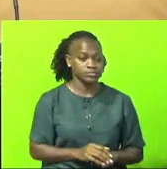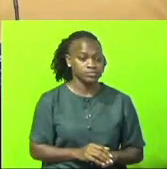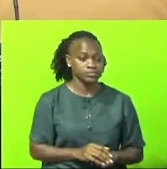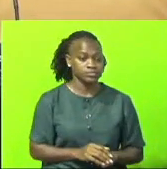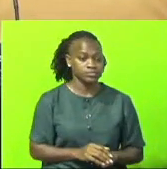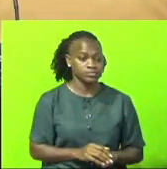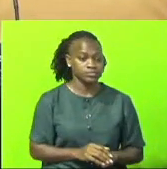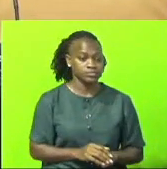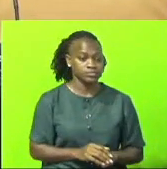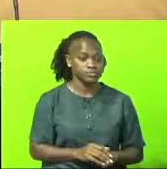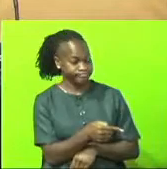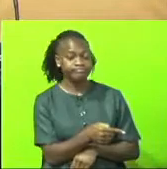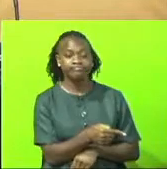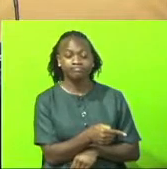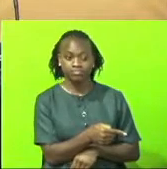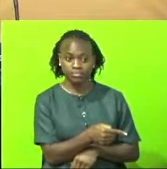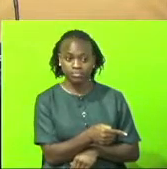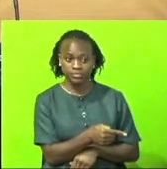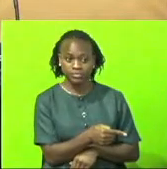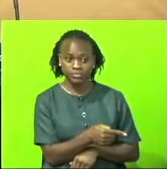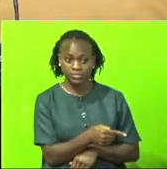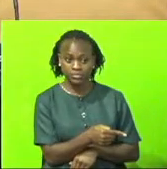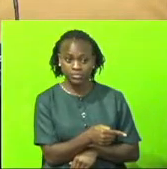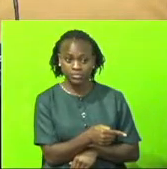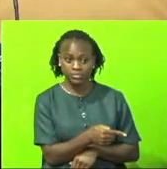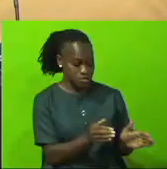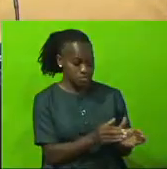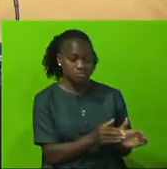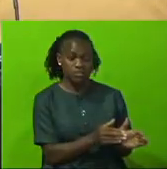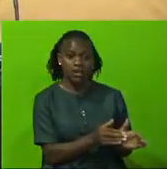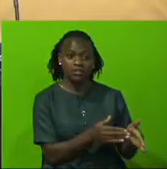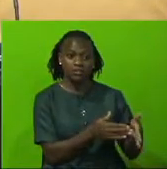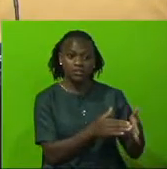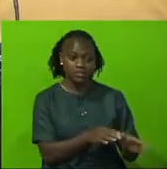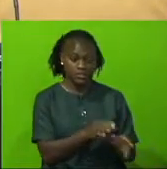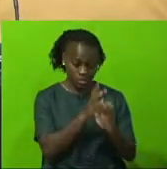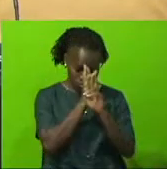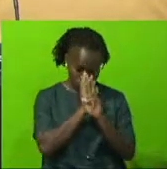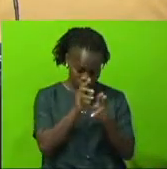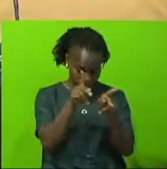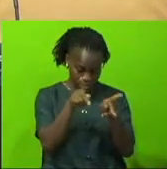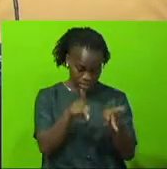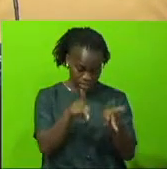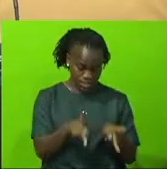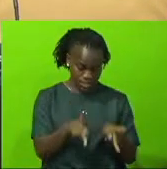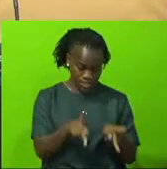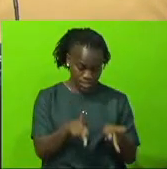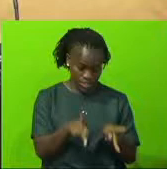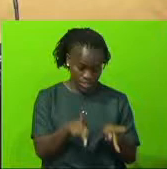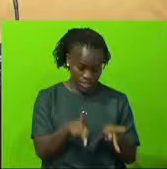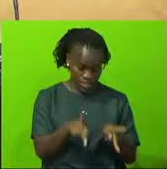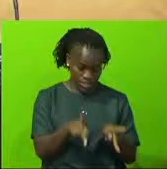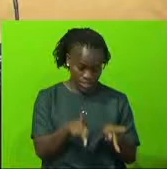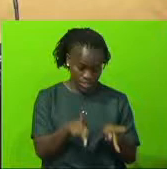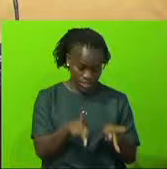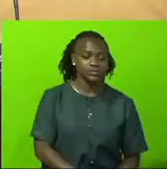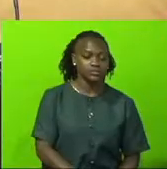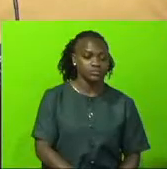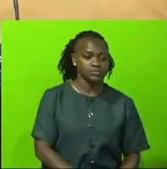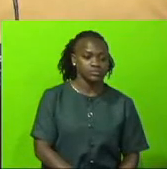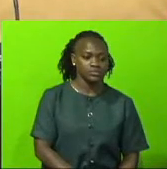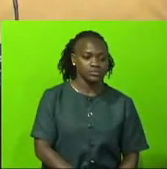submissions of my respected colleague, the minority leader.